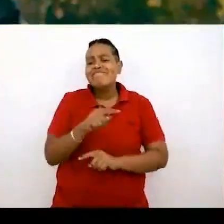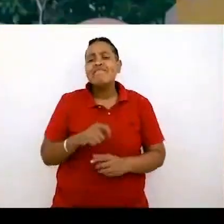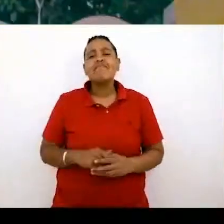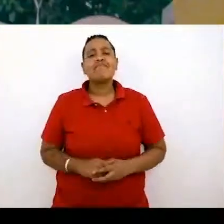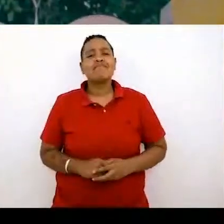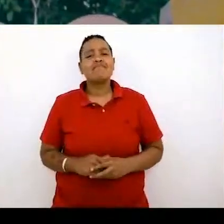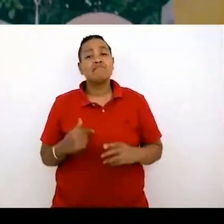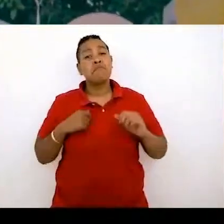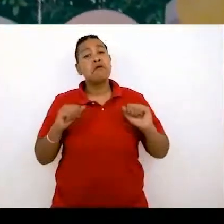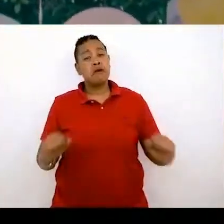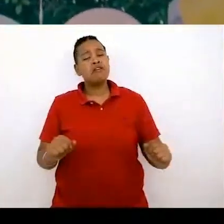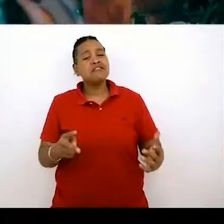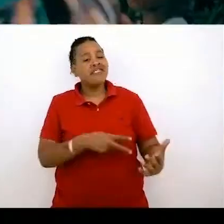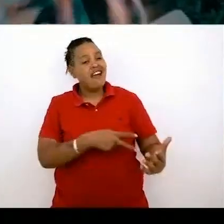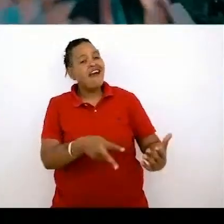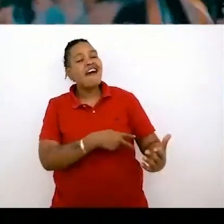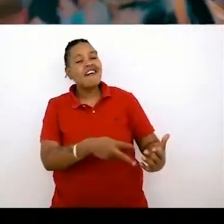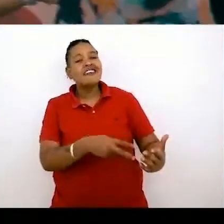can dance.